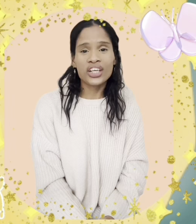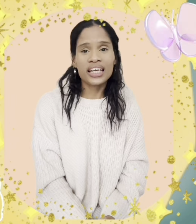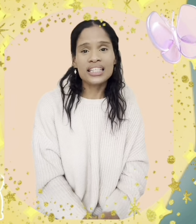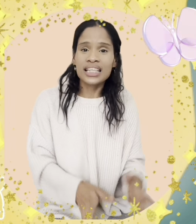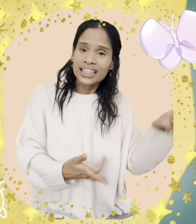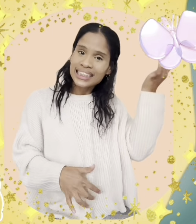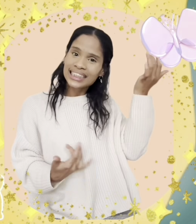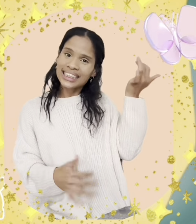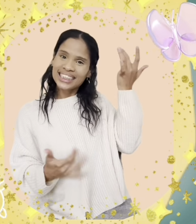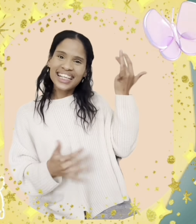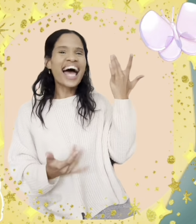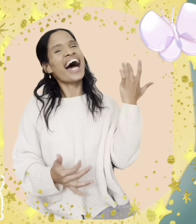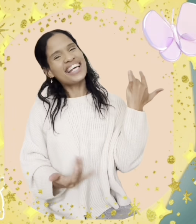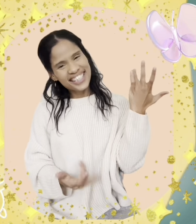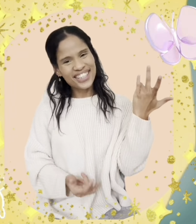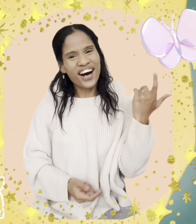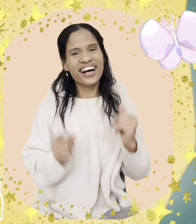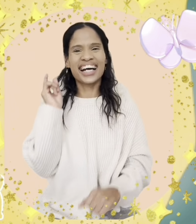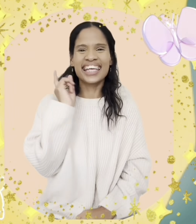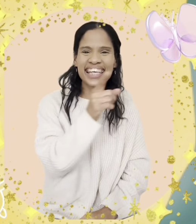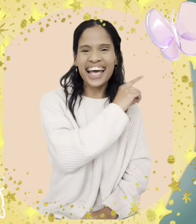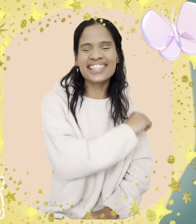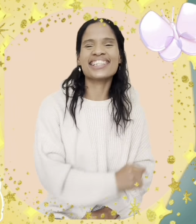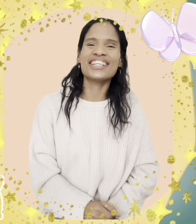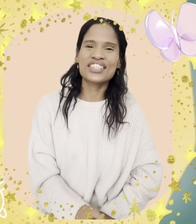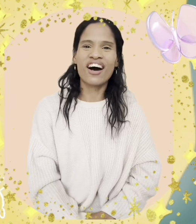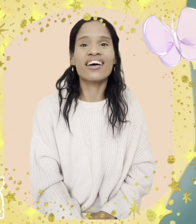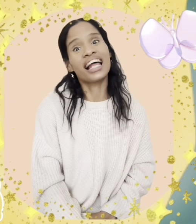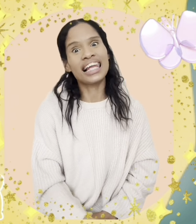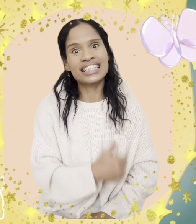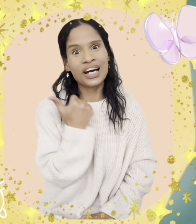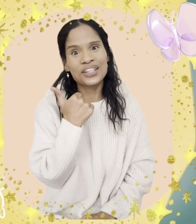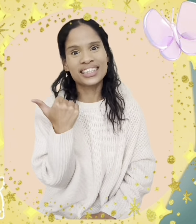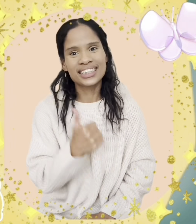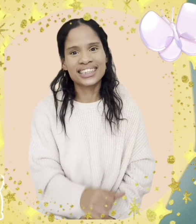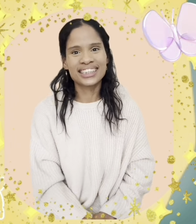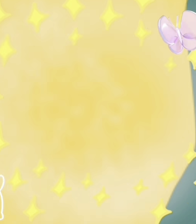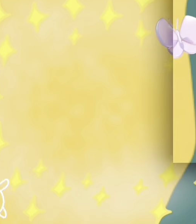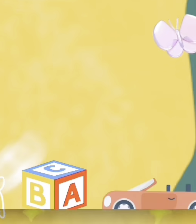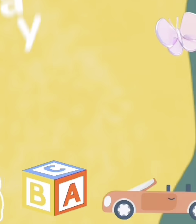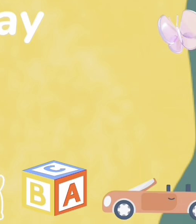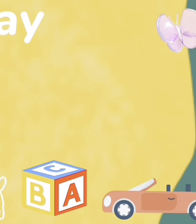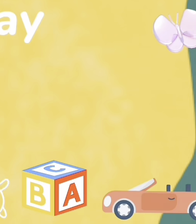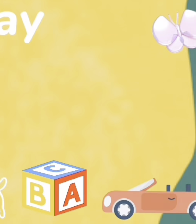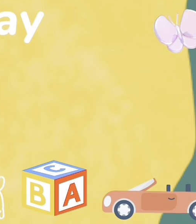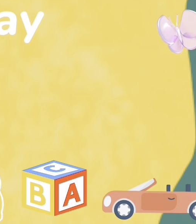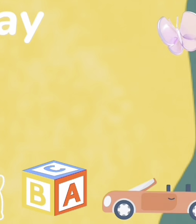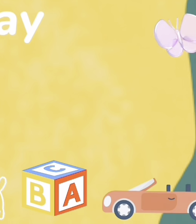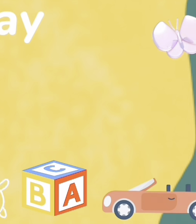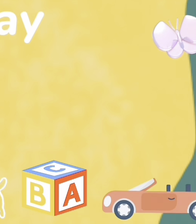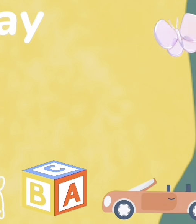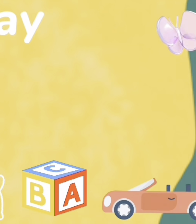circle, which is a song. Yes, a song. Let's go.